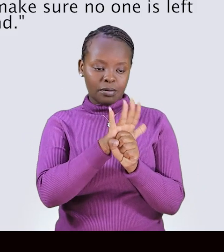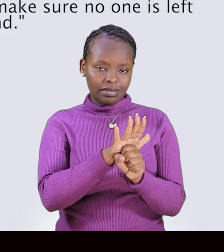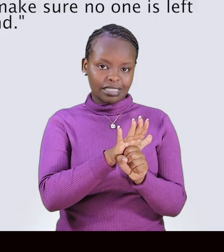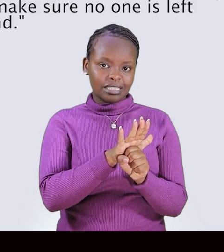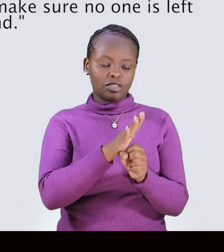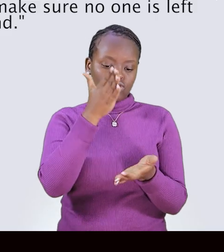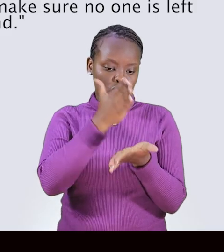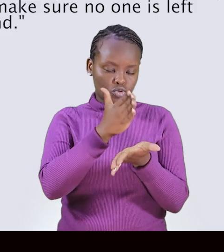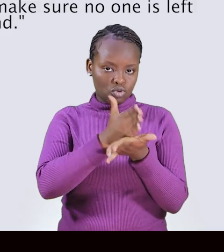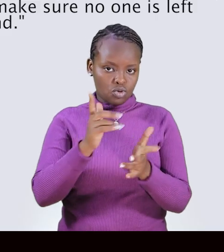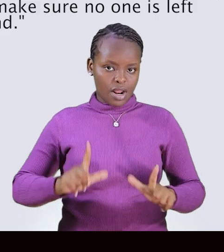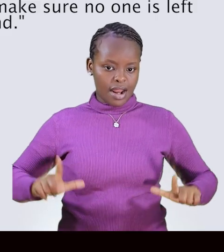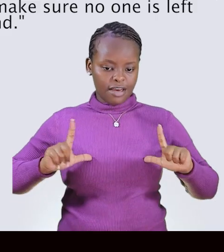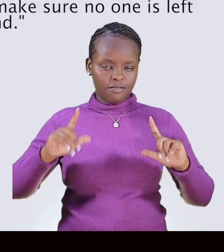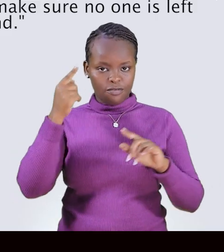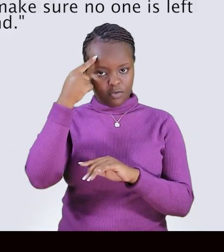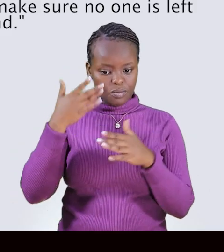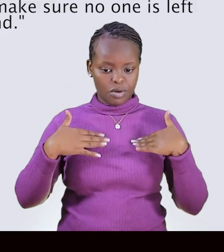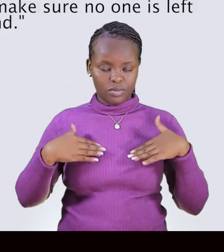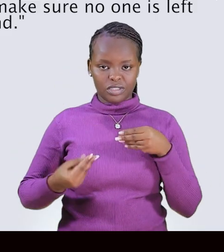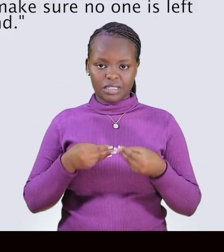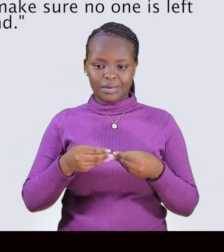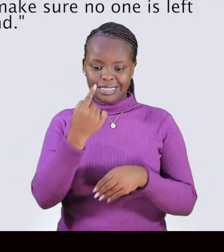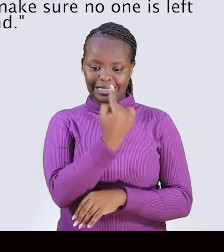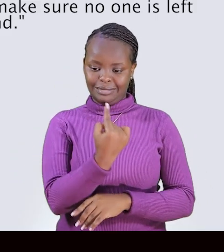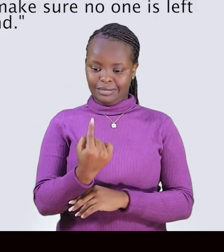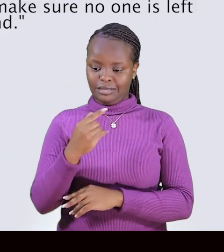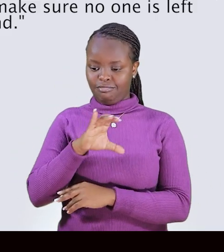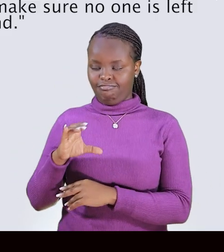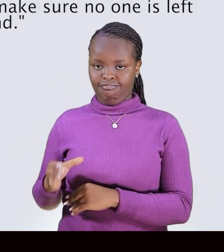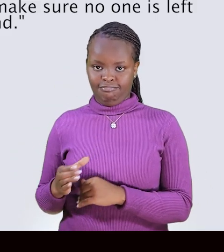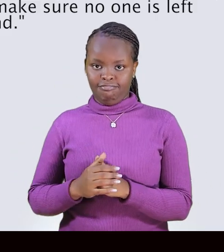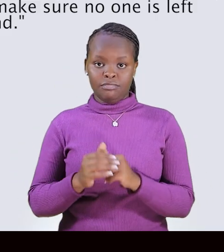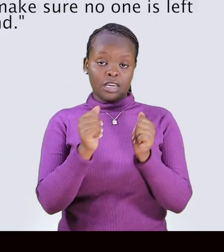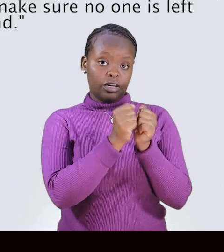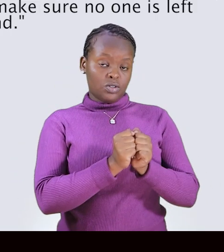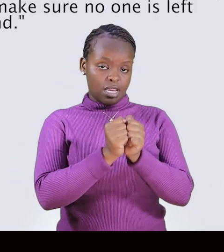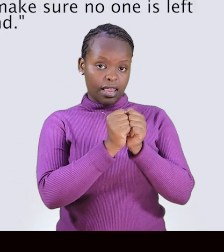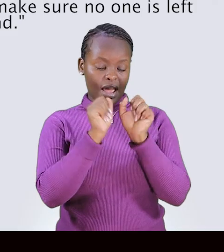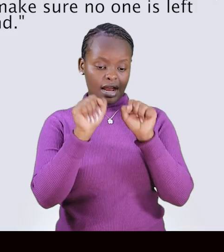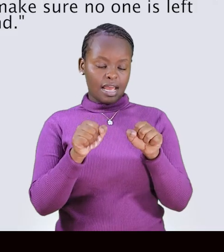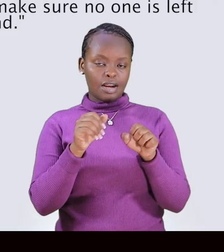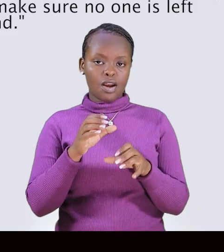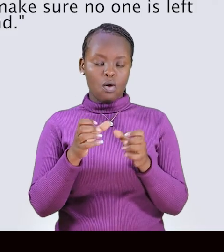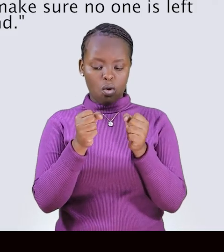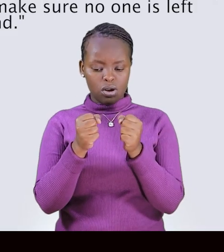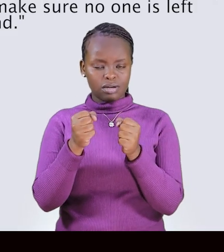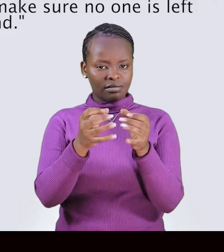lived realities for persons with disabilities in every county. Together, we can hold counties